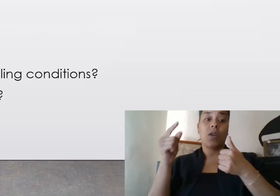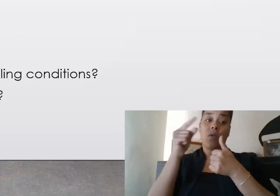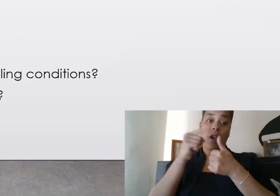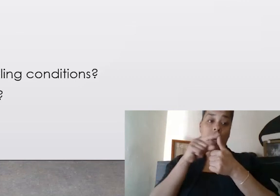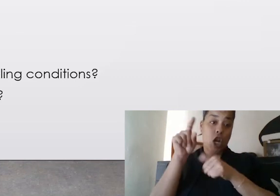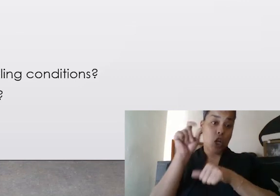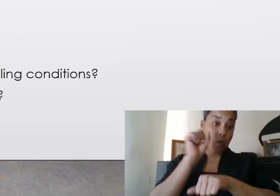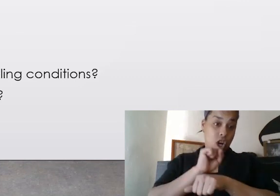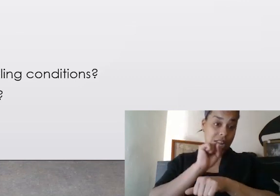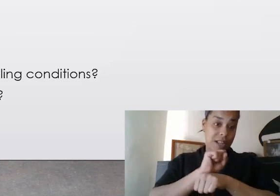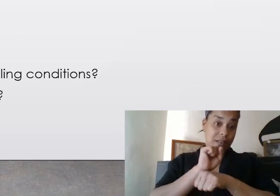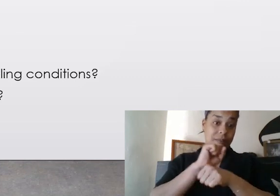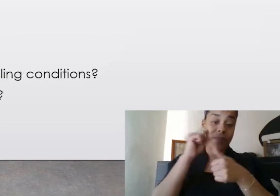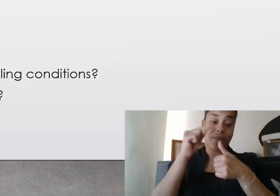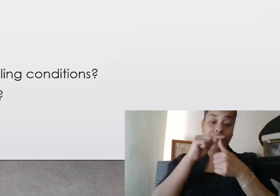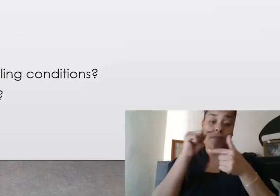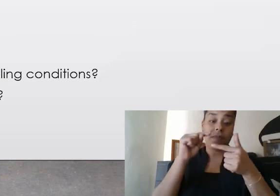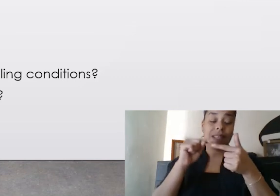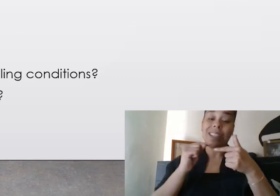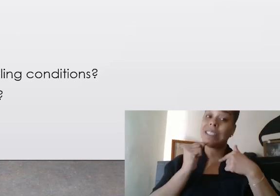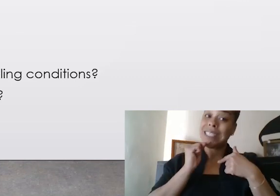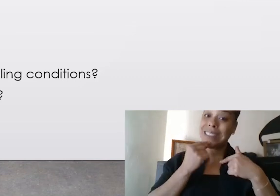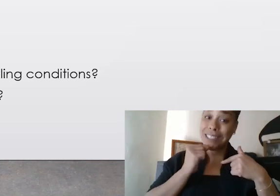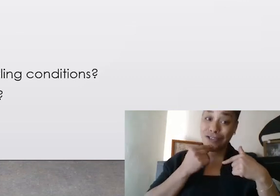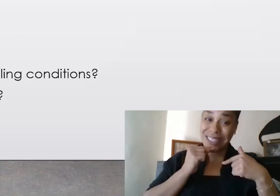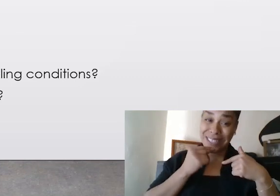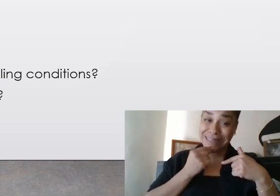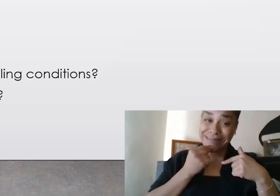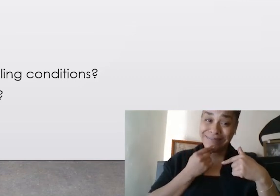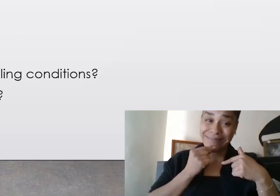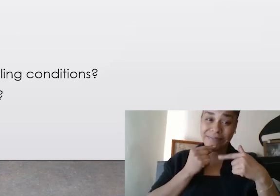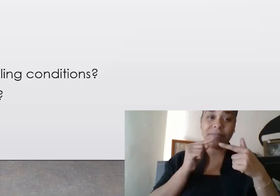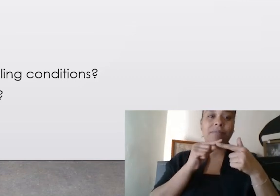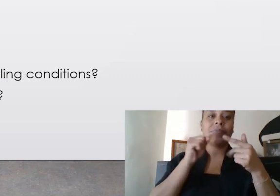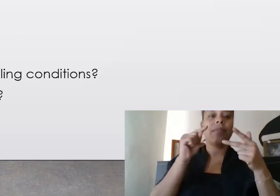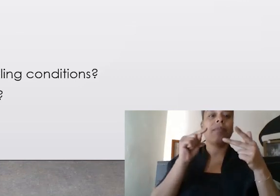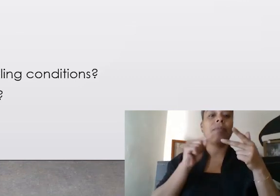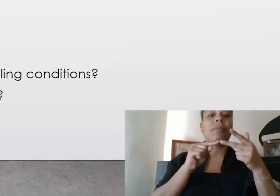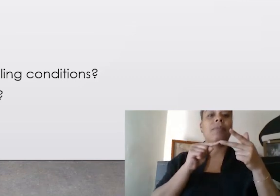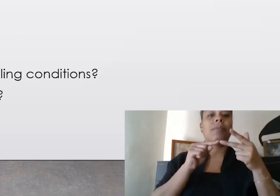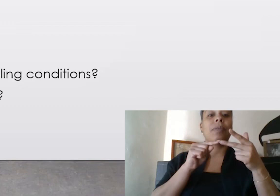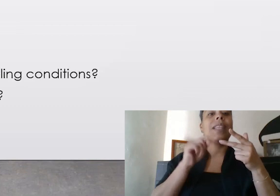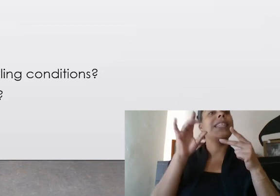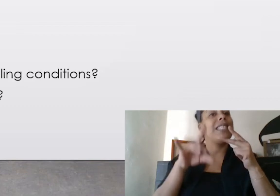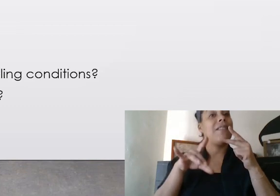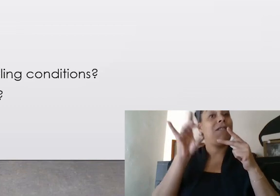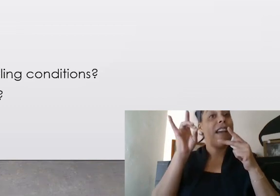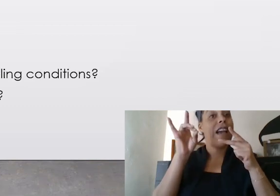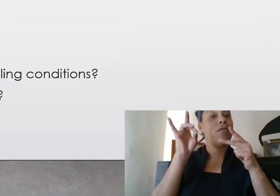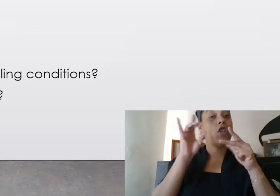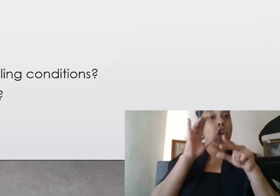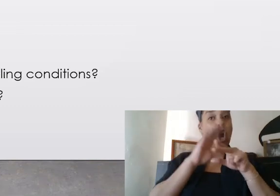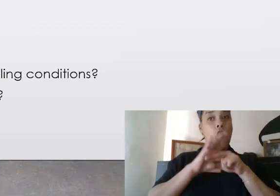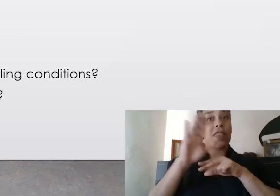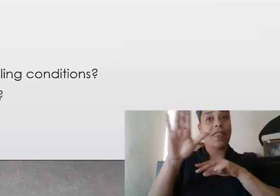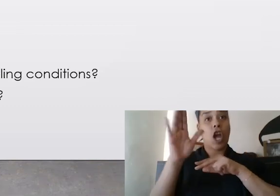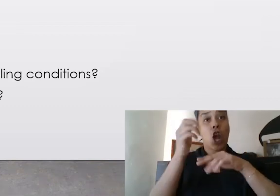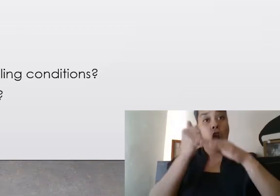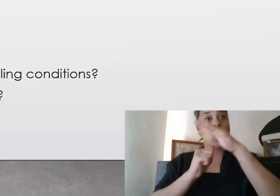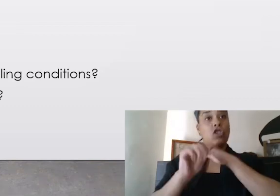your condition severe? Is your condition found on their list of disabling